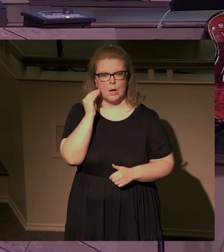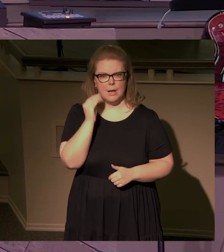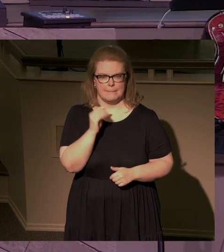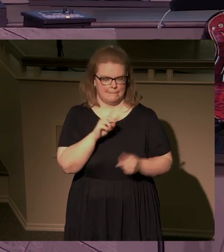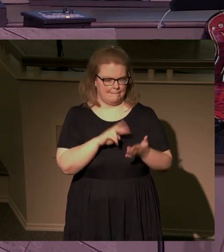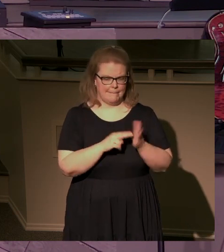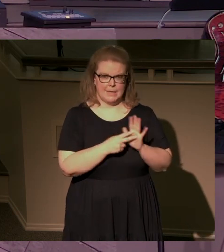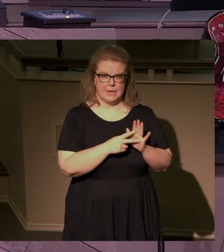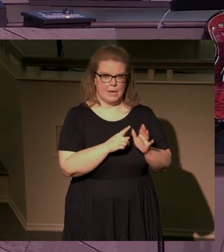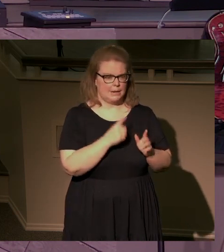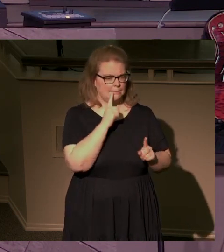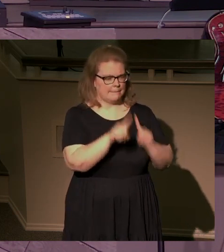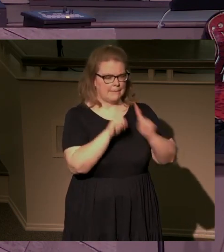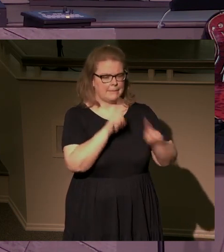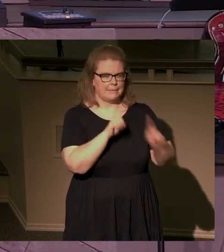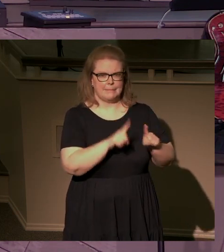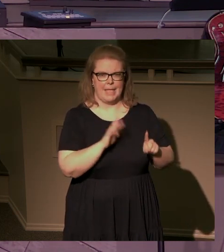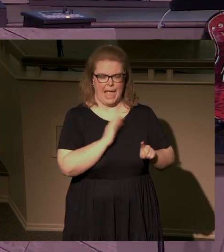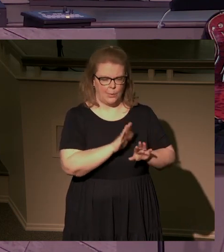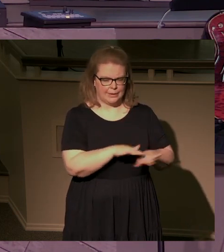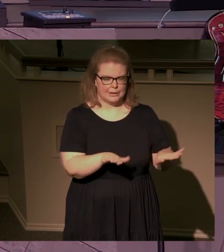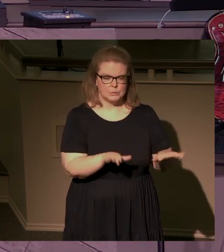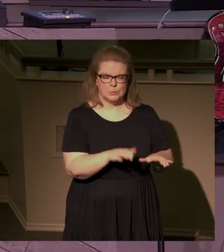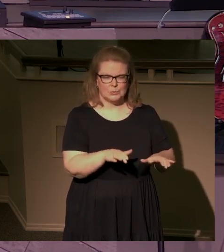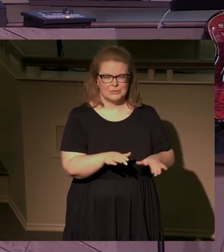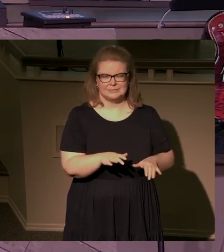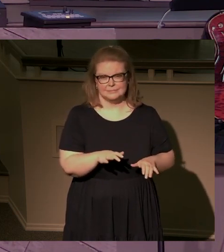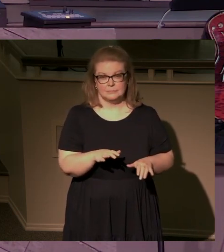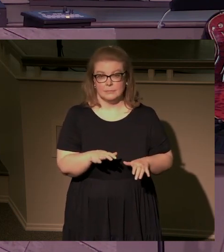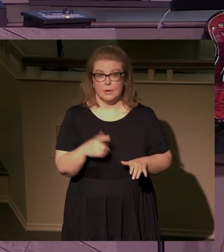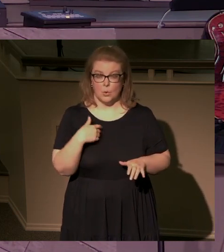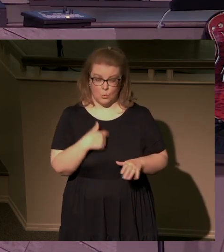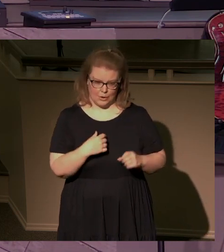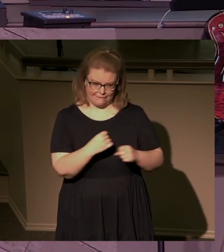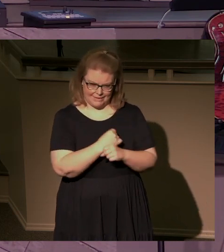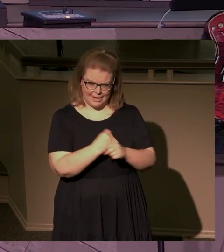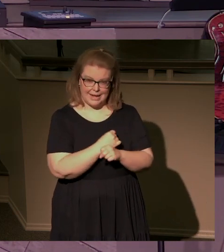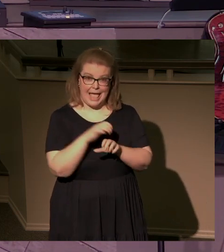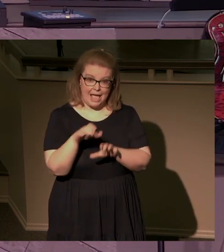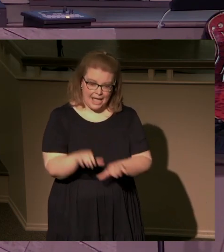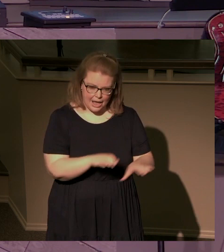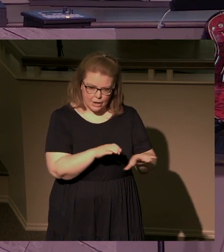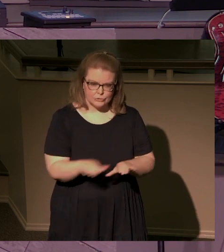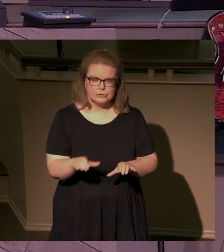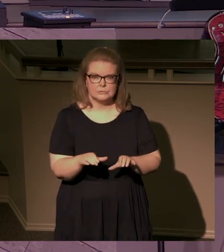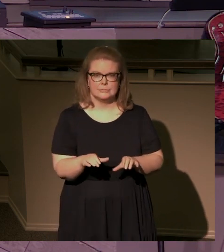do, because we're fighting actions, yes, but what about attitudes and